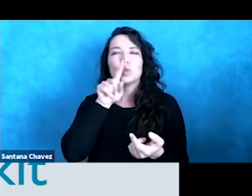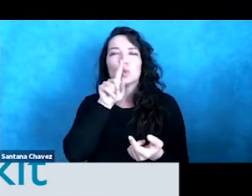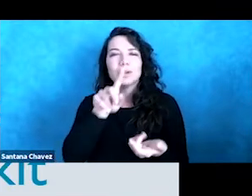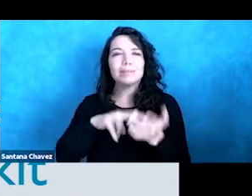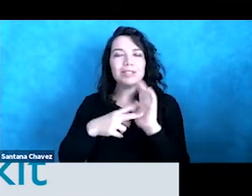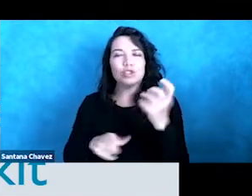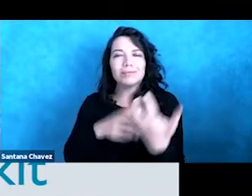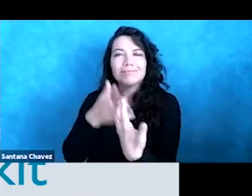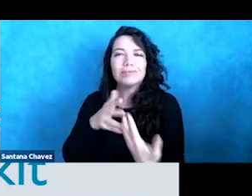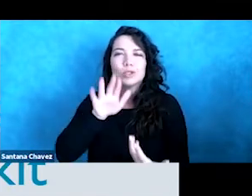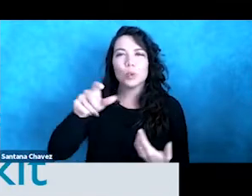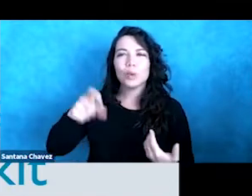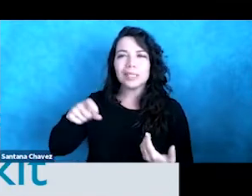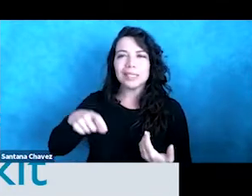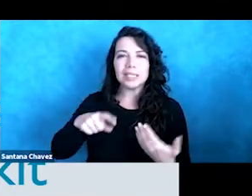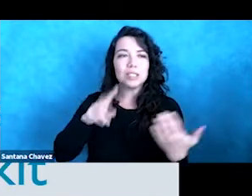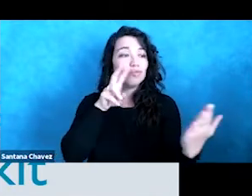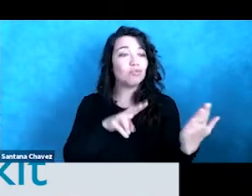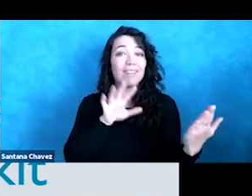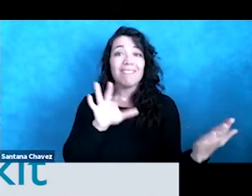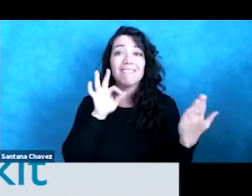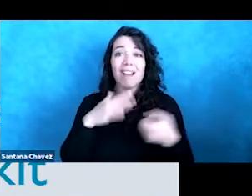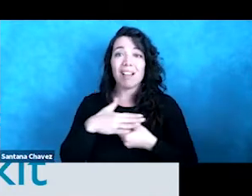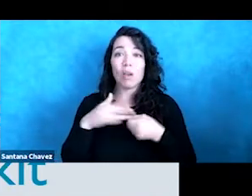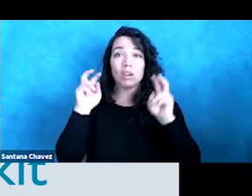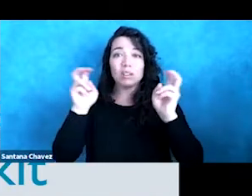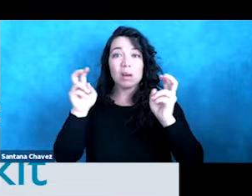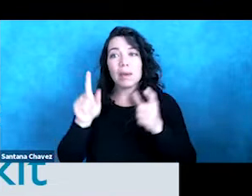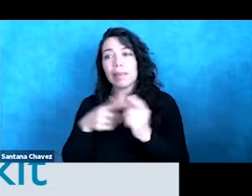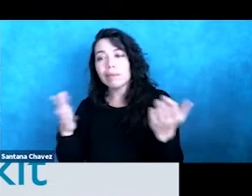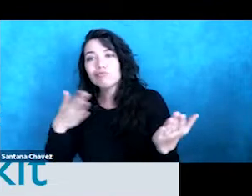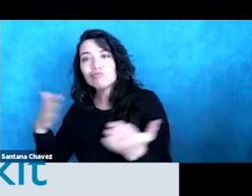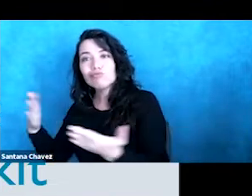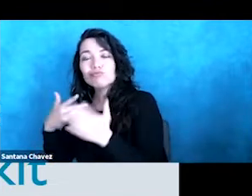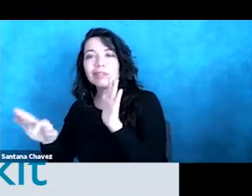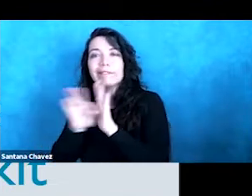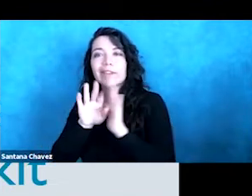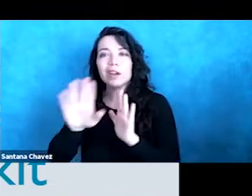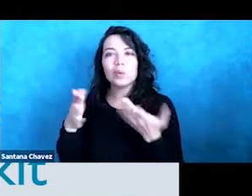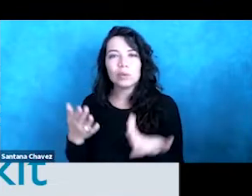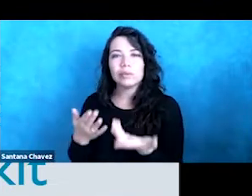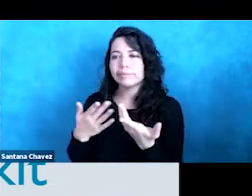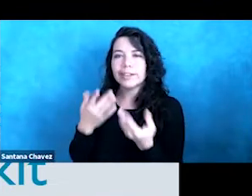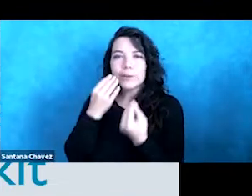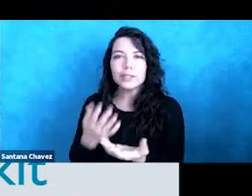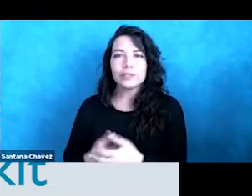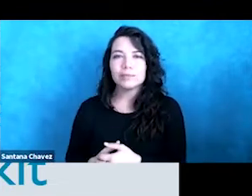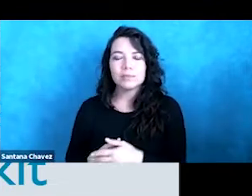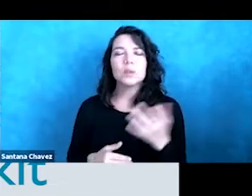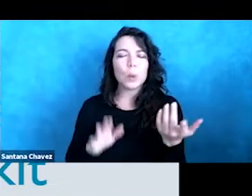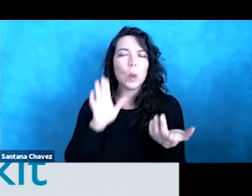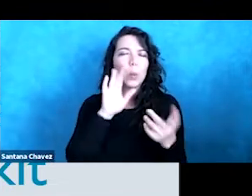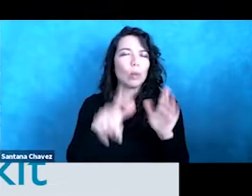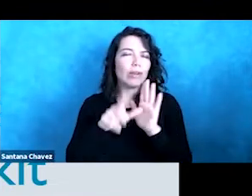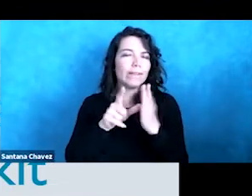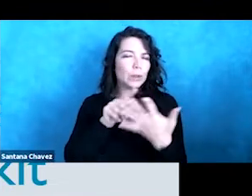for. We're going to go over those components in just a minute, so you'll have a better idea as to what information is housed